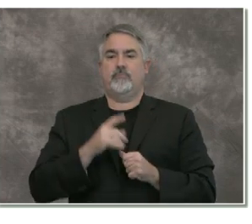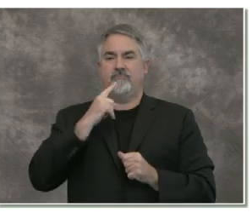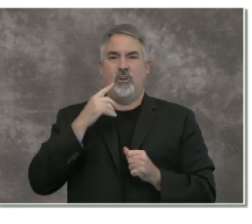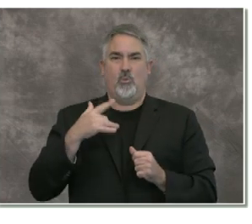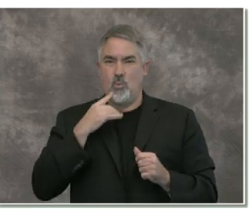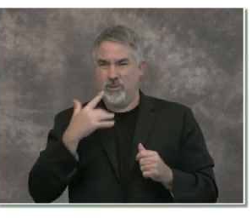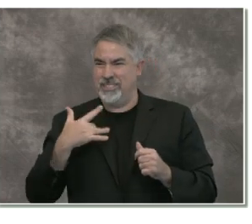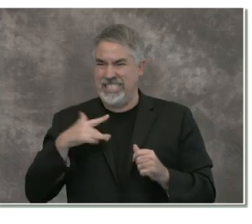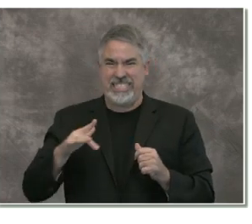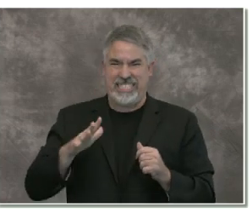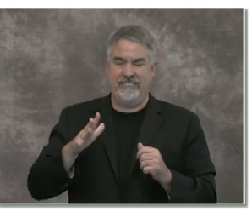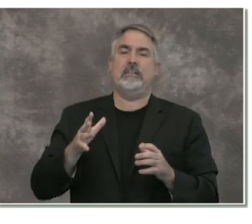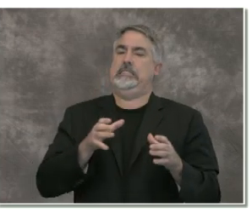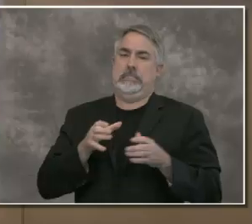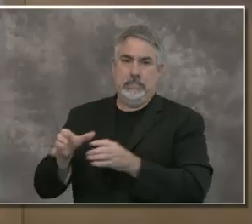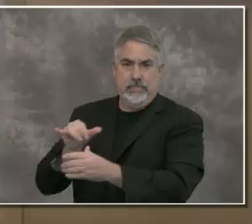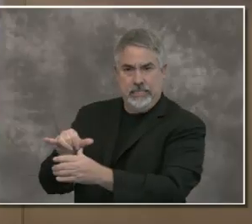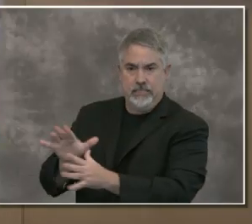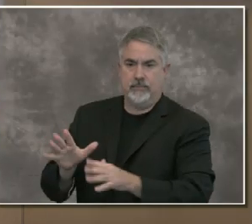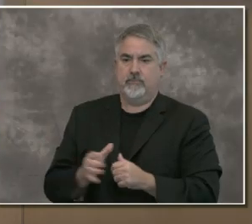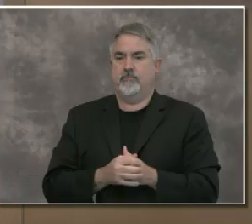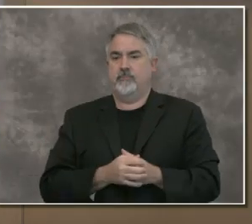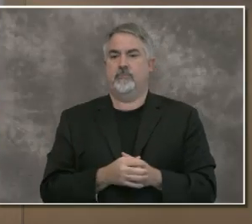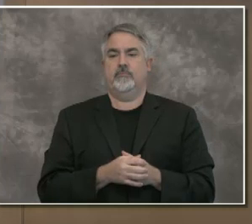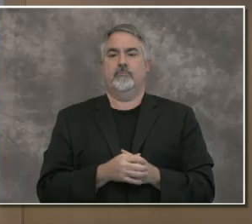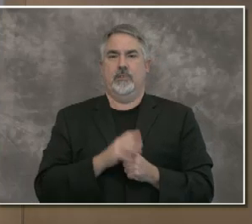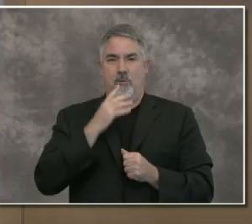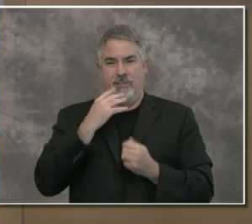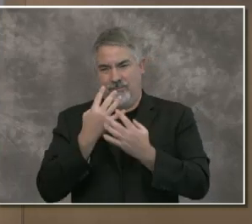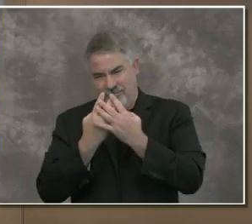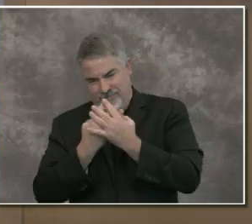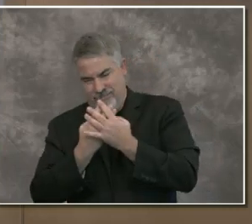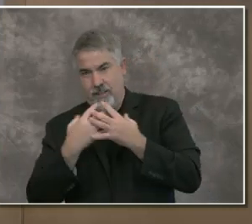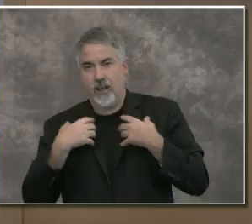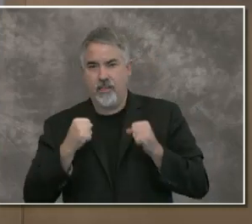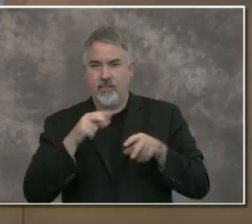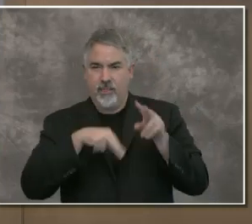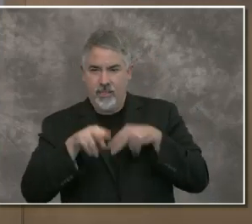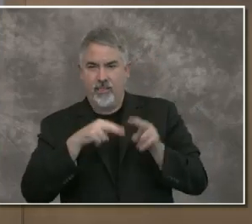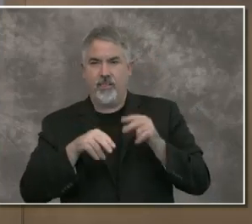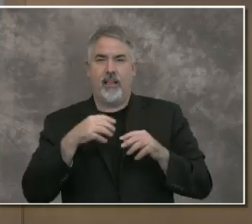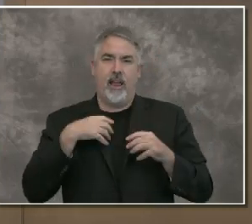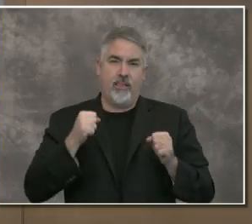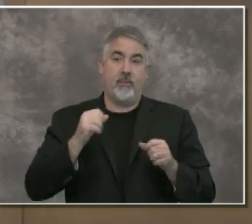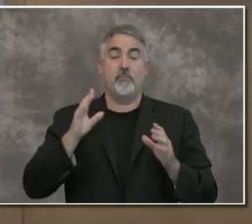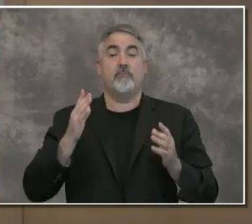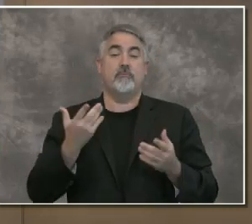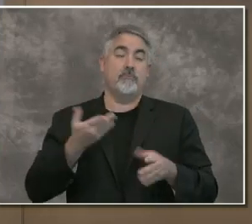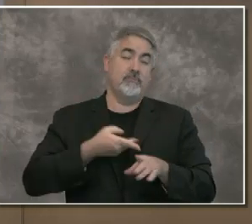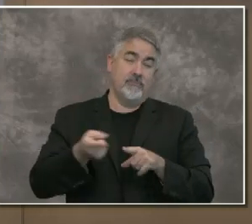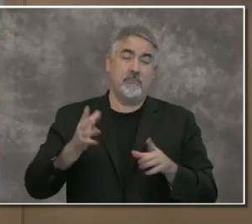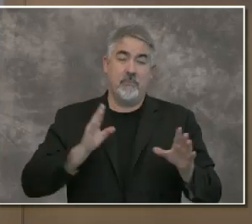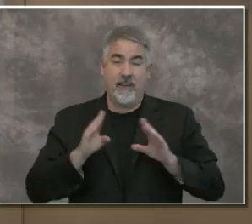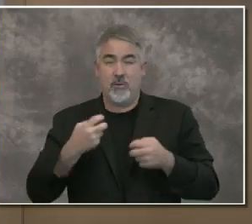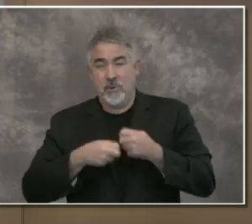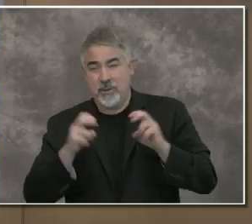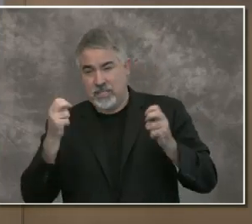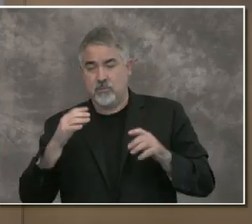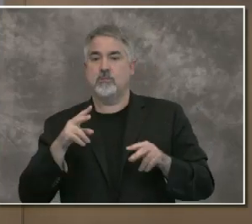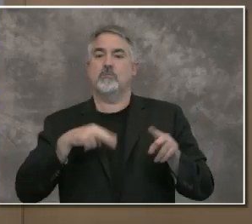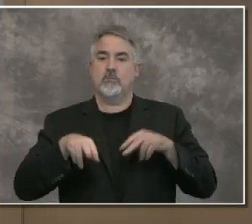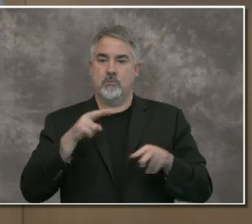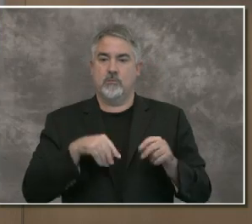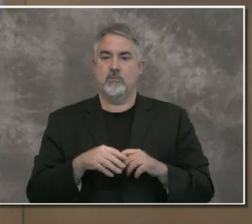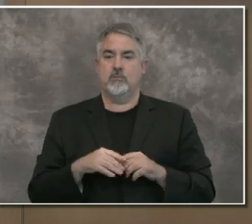to access health screenings, mental health services, and behavioral health services. So the efforts to raise the bar and flatten the curve